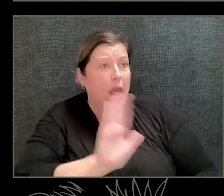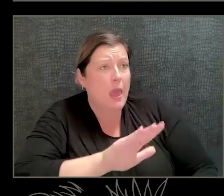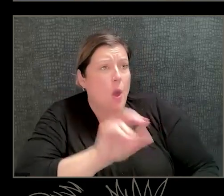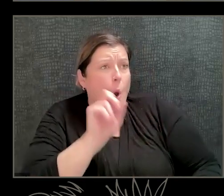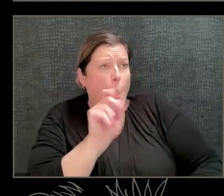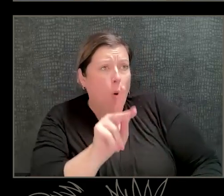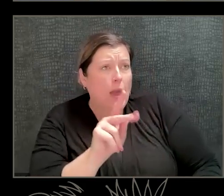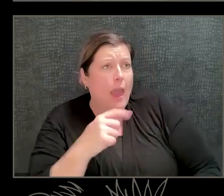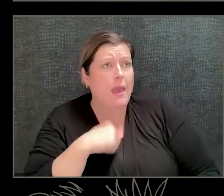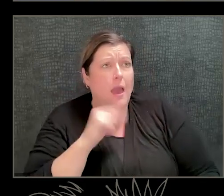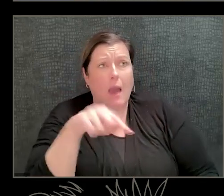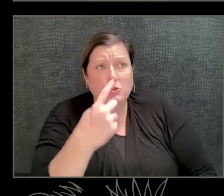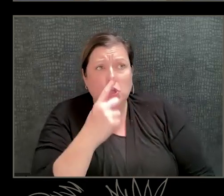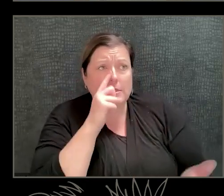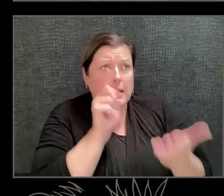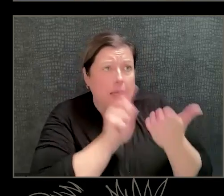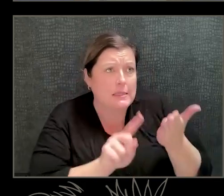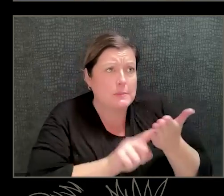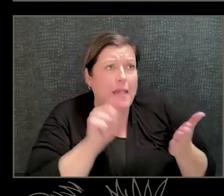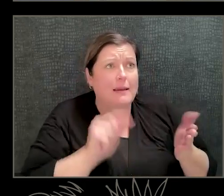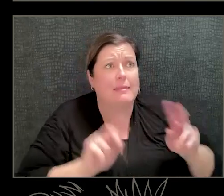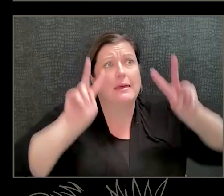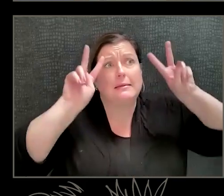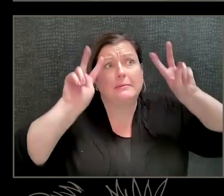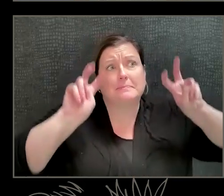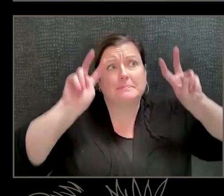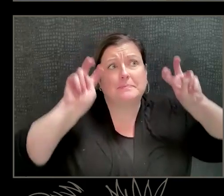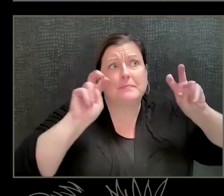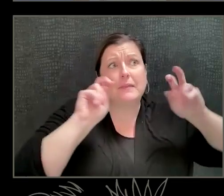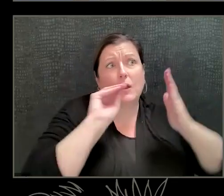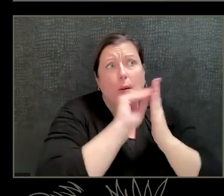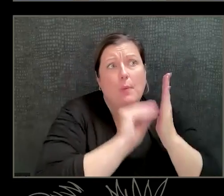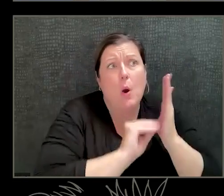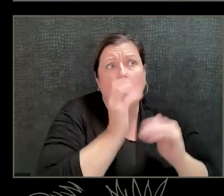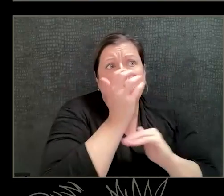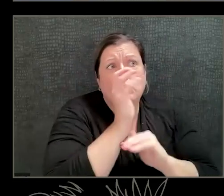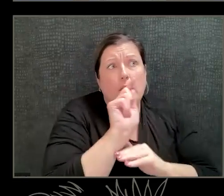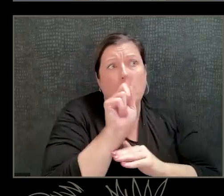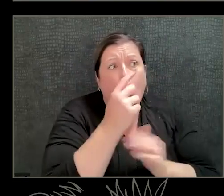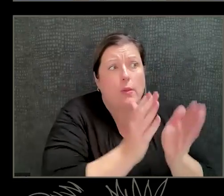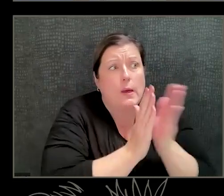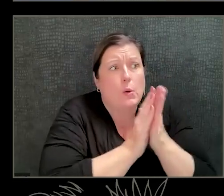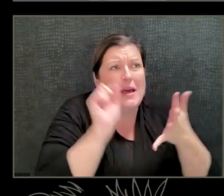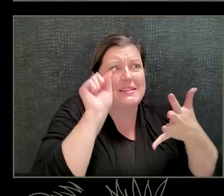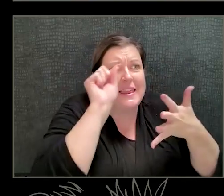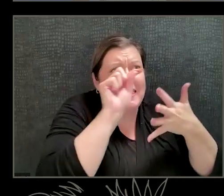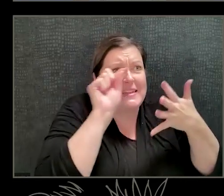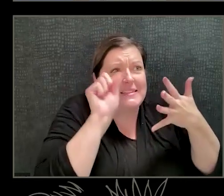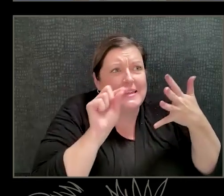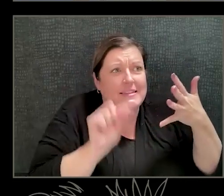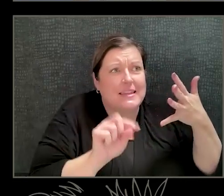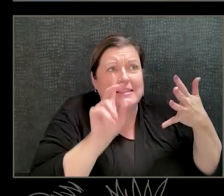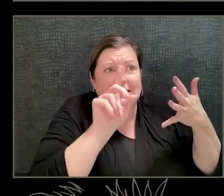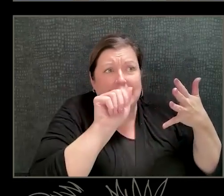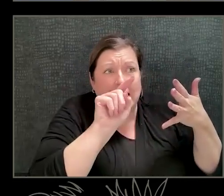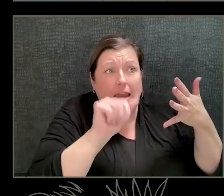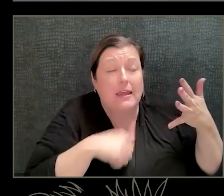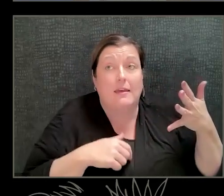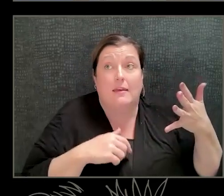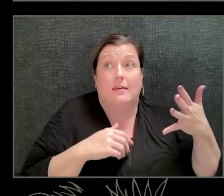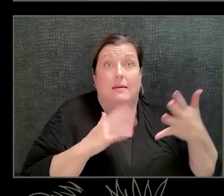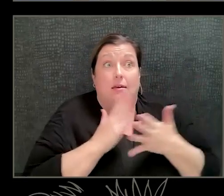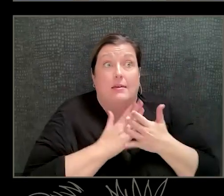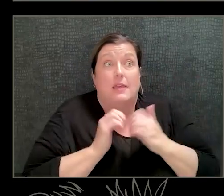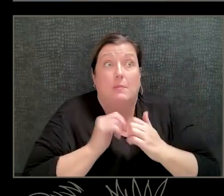I'm going to just inspect this hypothetical component tree and only request these pieces of data, and then somehow JSX is